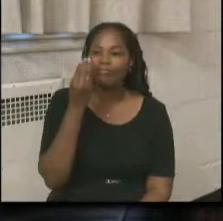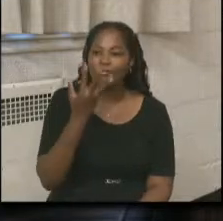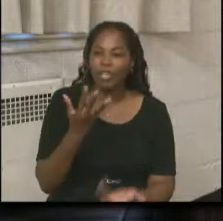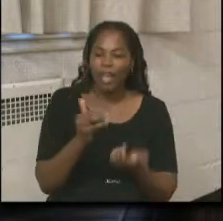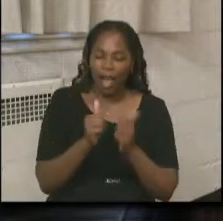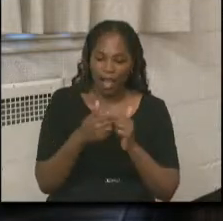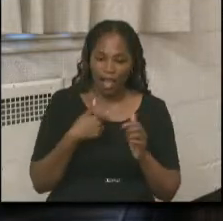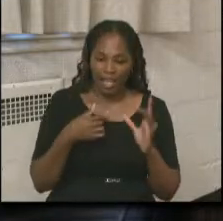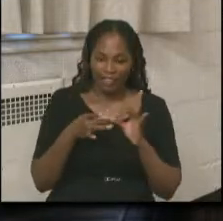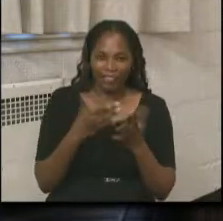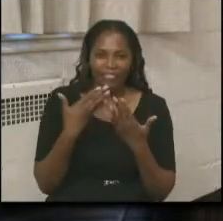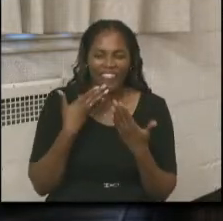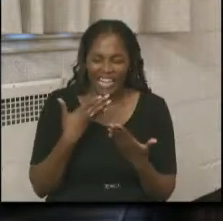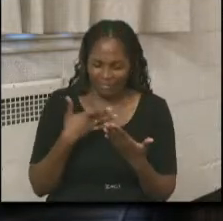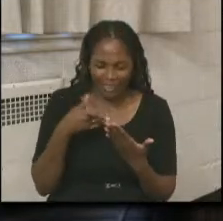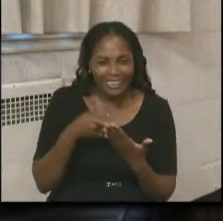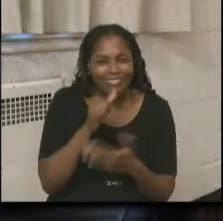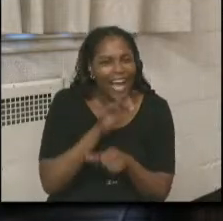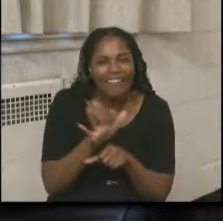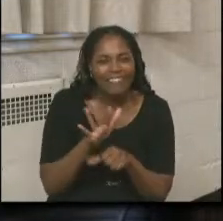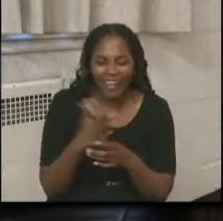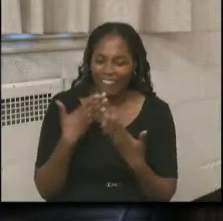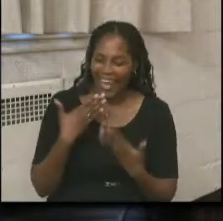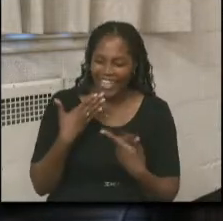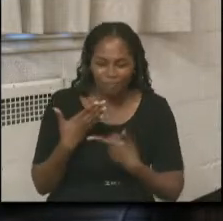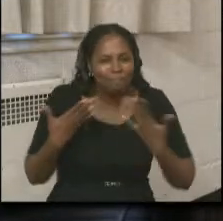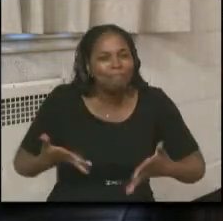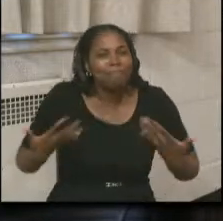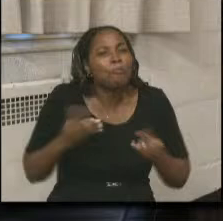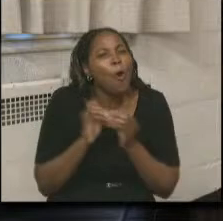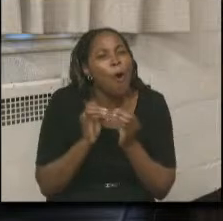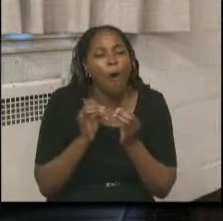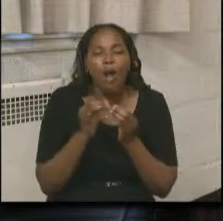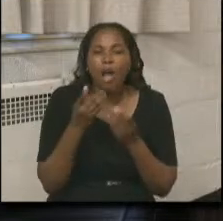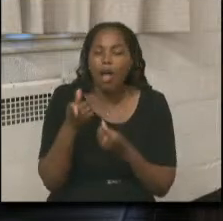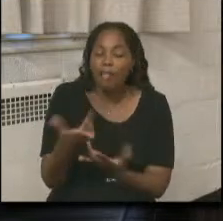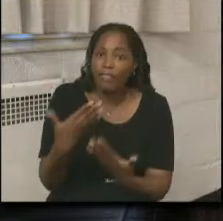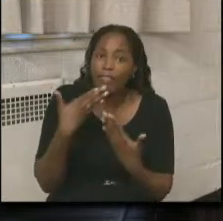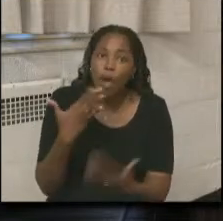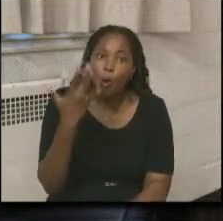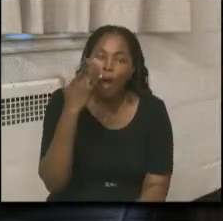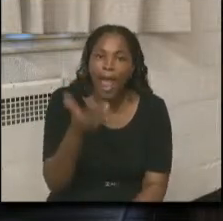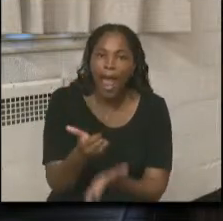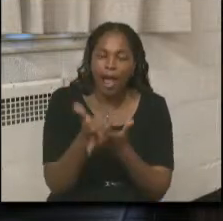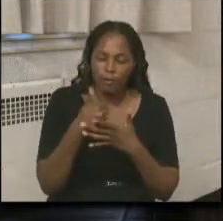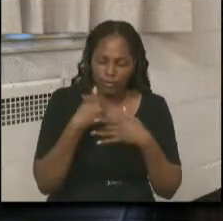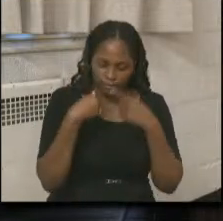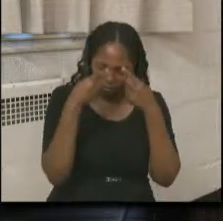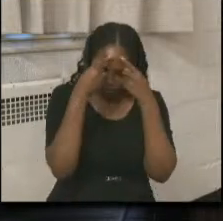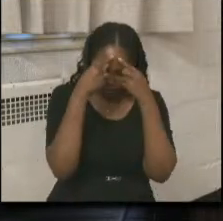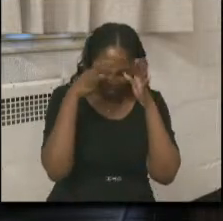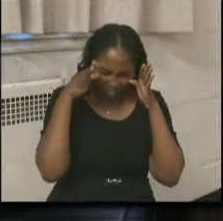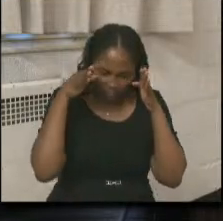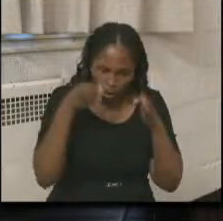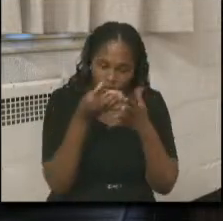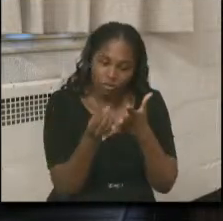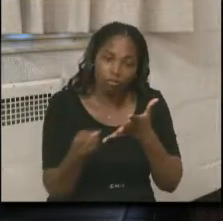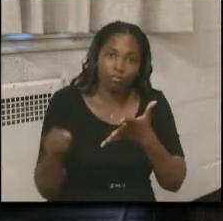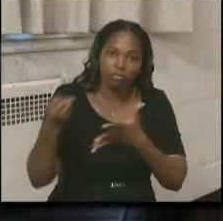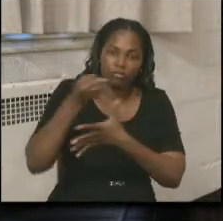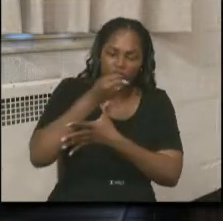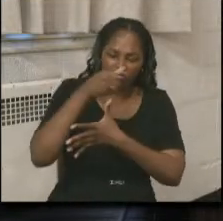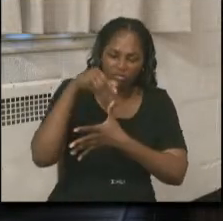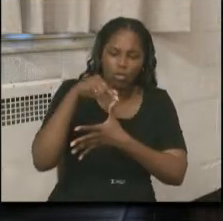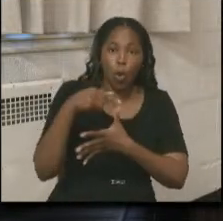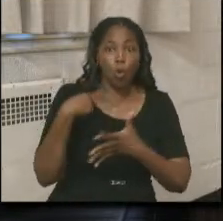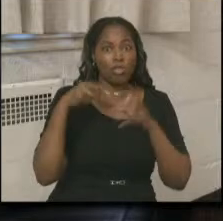for what you have done in terms of keeping our eye on what is the most important reason for